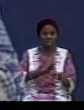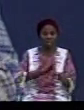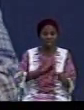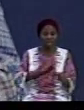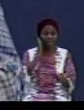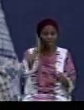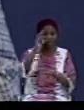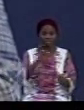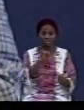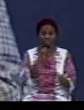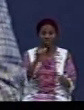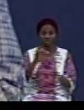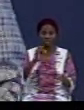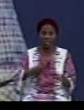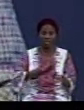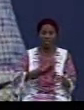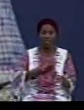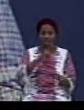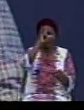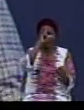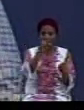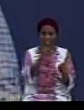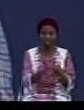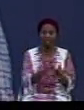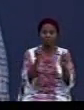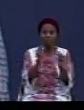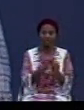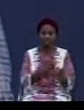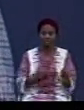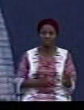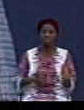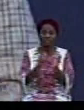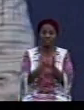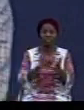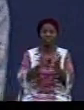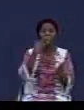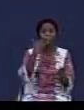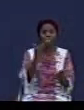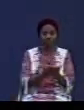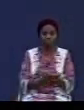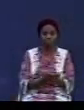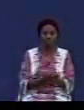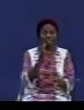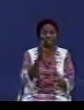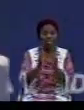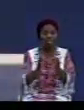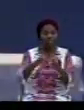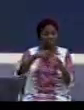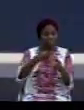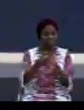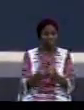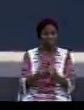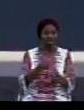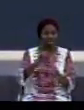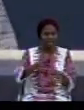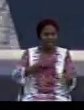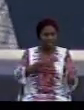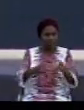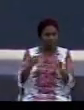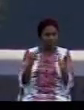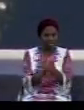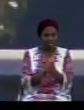consent unto the law that it is good. If then I do